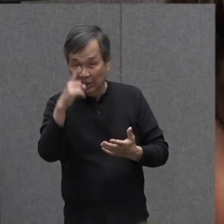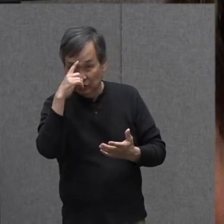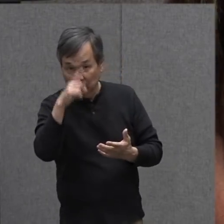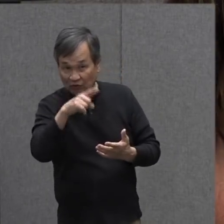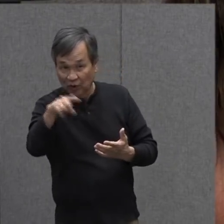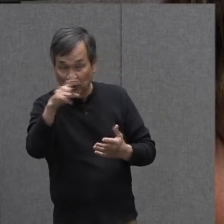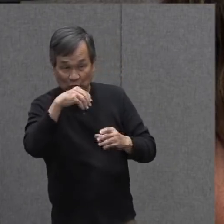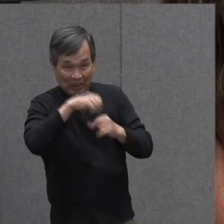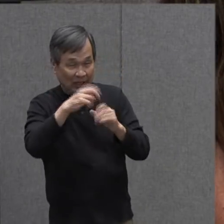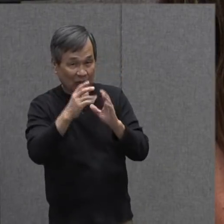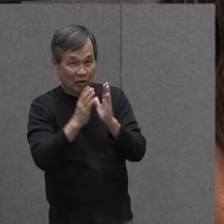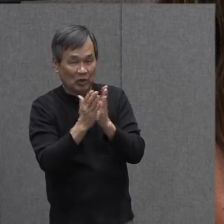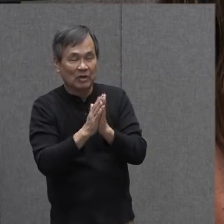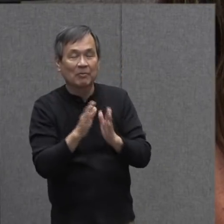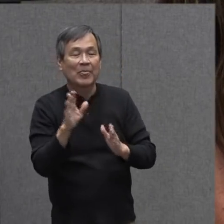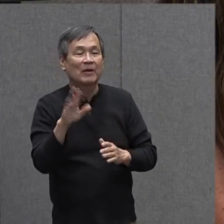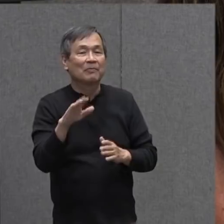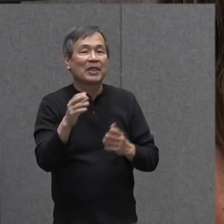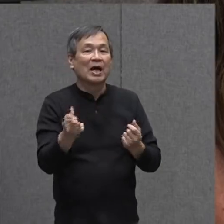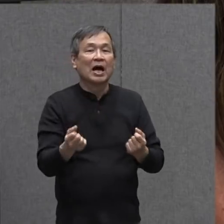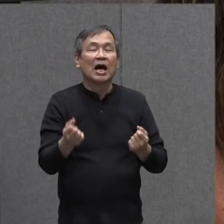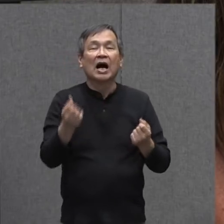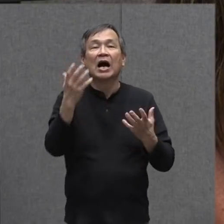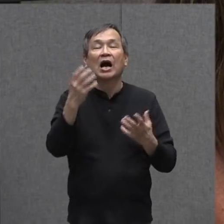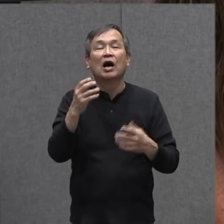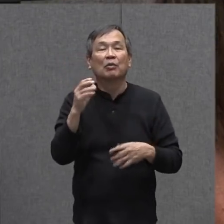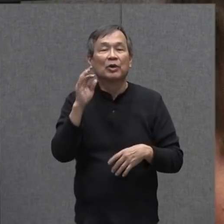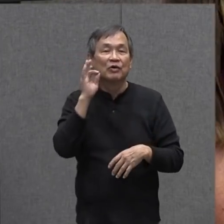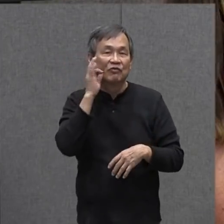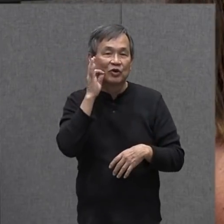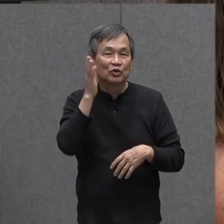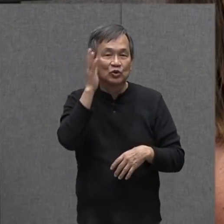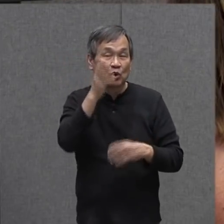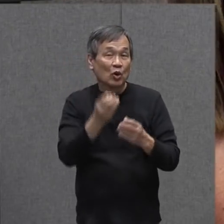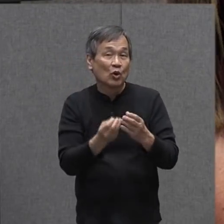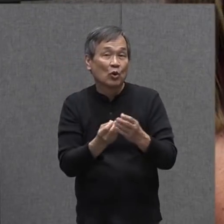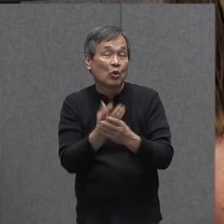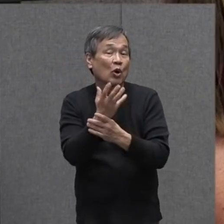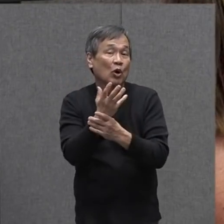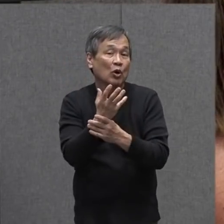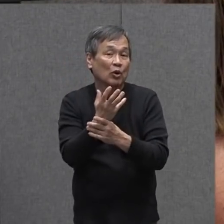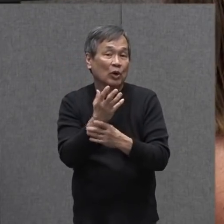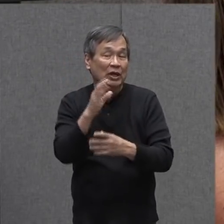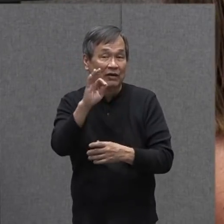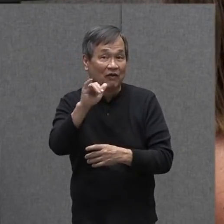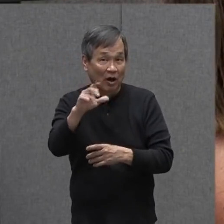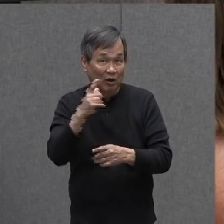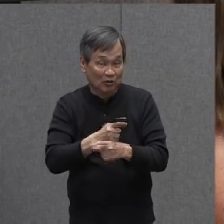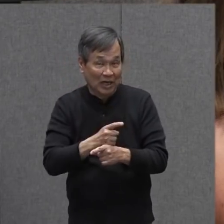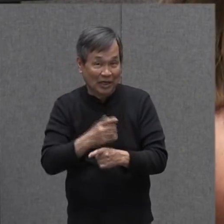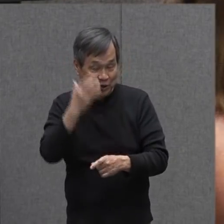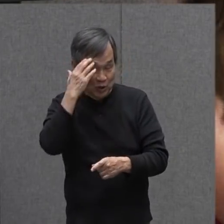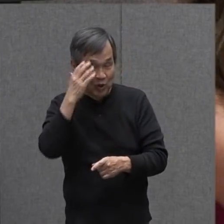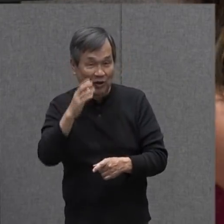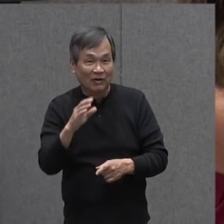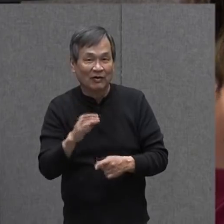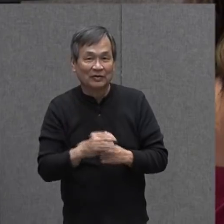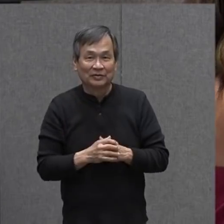And then from there, we have 129. Thank you for mentioning that to me, that Jack will eat 1